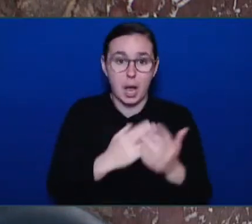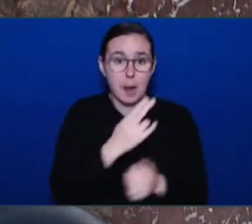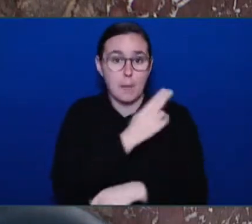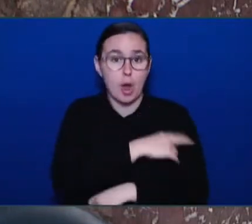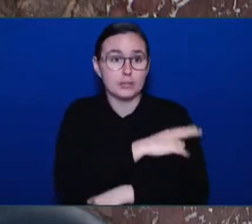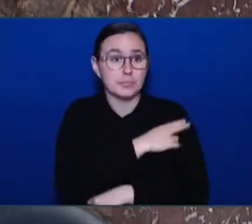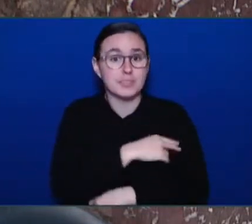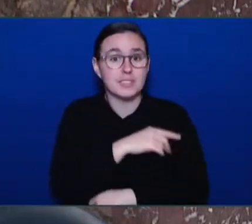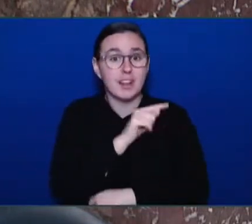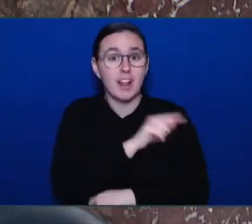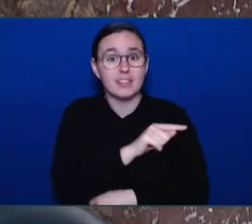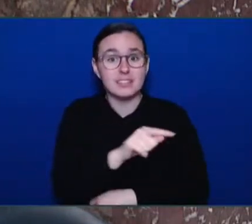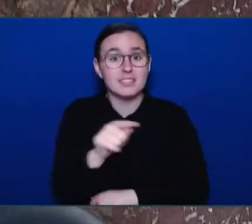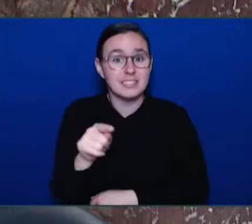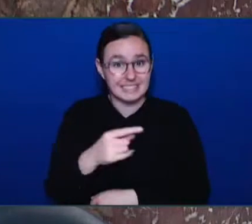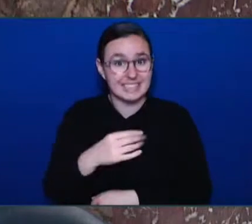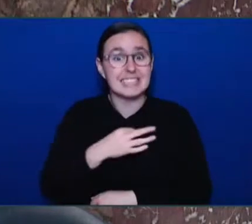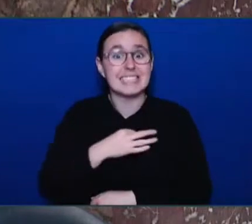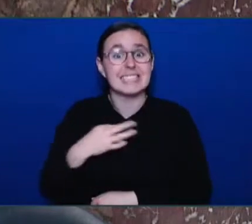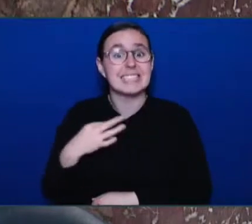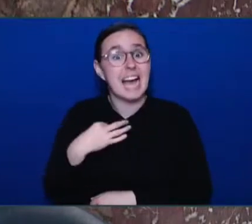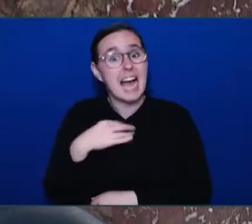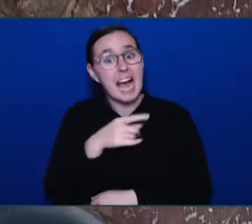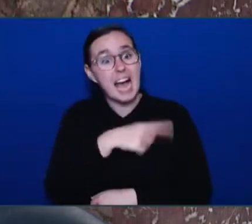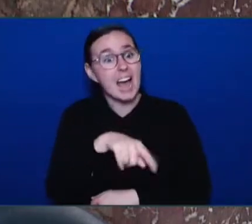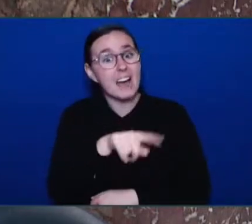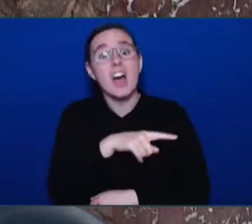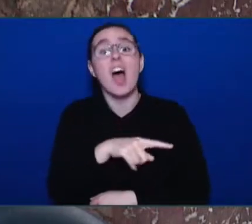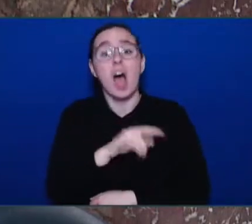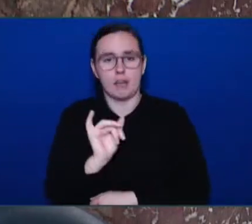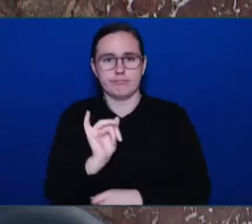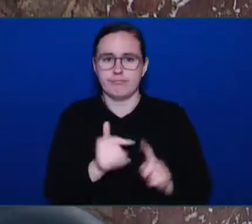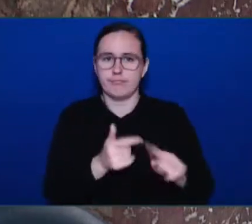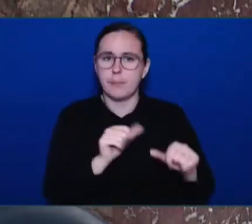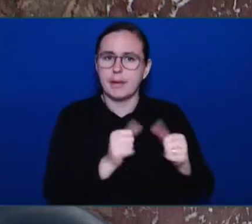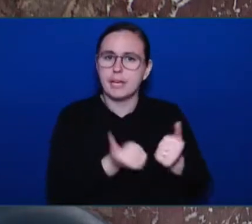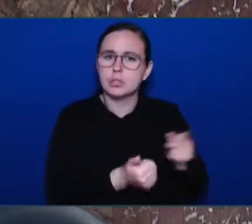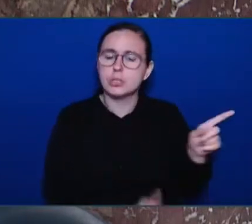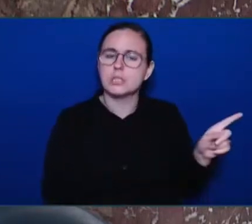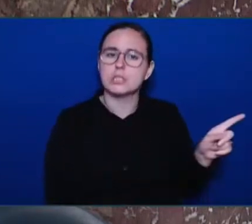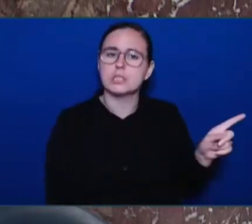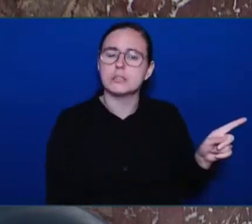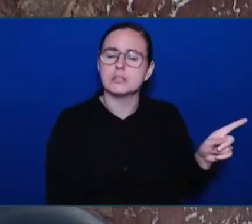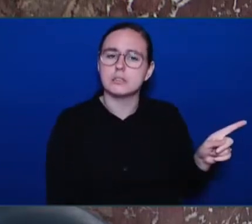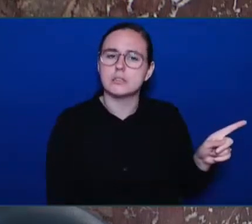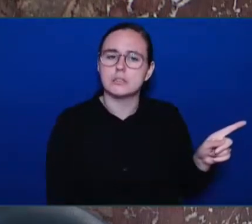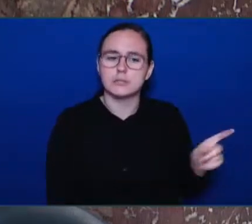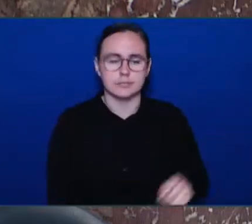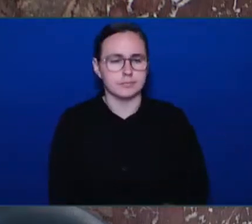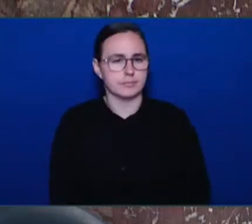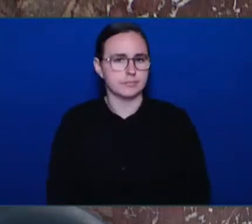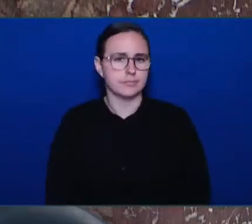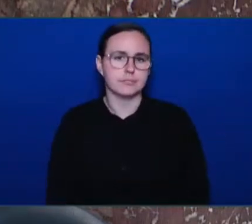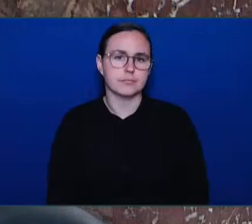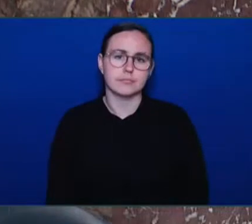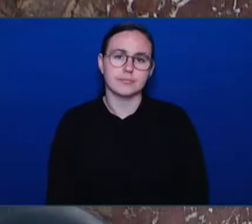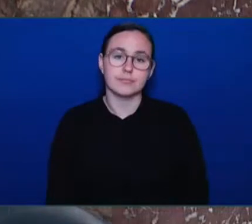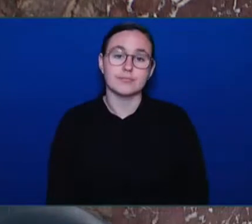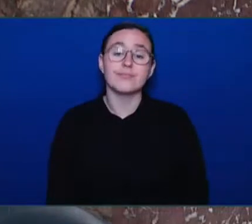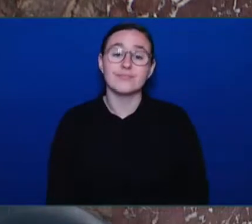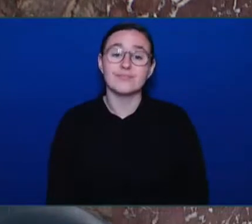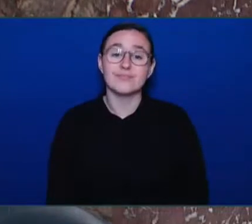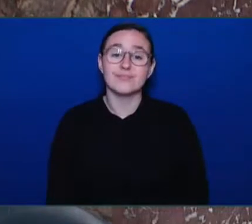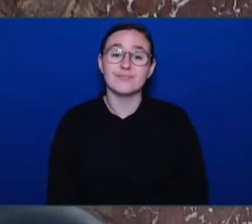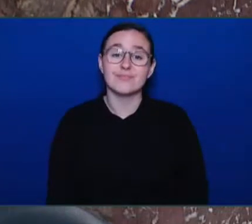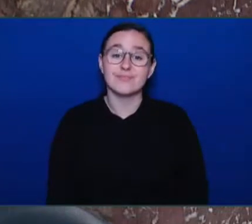Now, I'd love to tell the House what the tainted incoming Premier thinks of this, but he's had nothing to say about